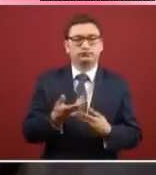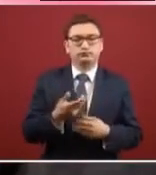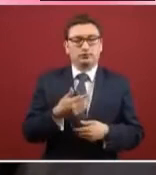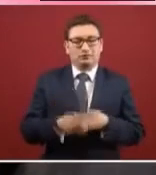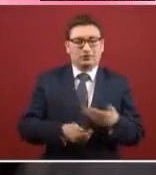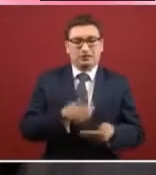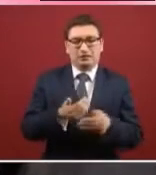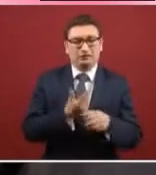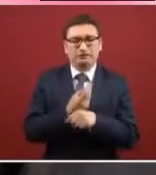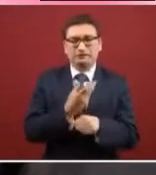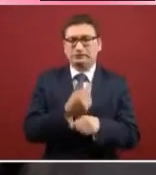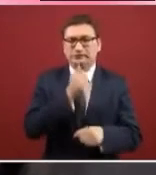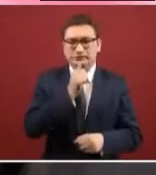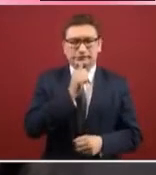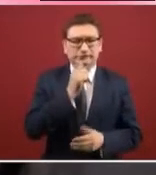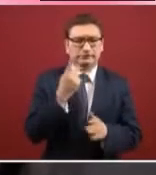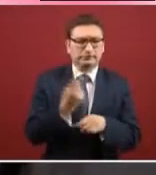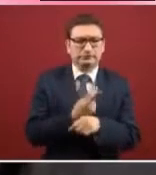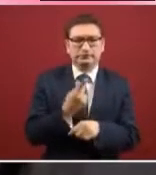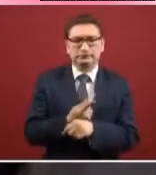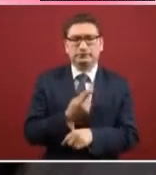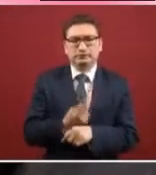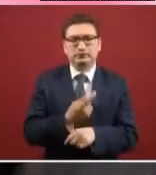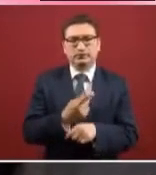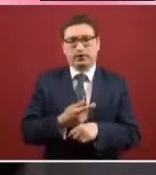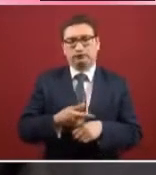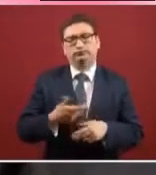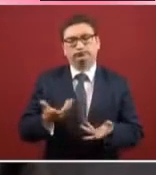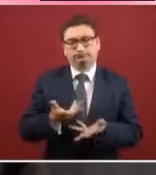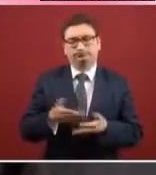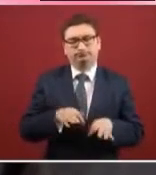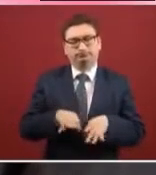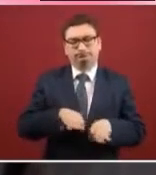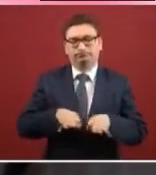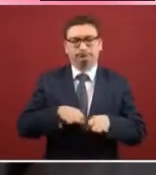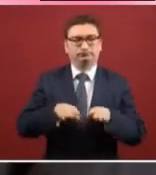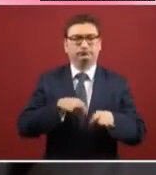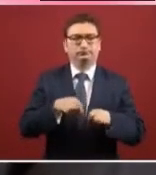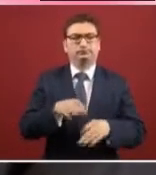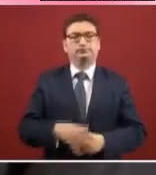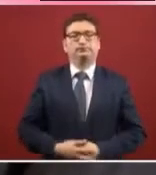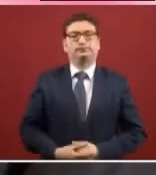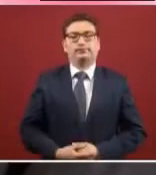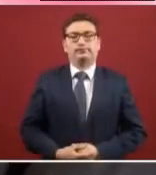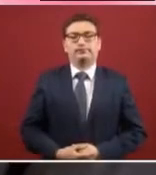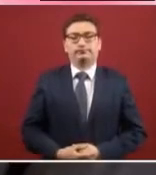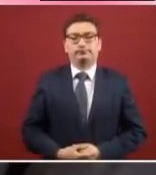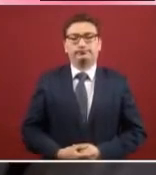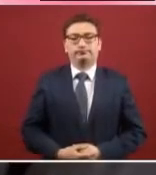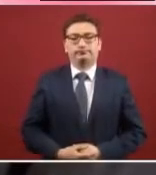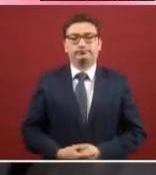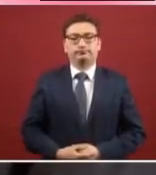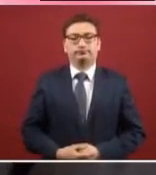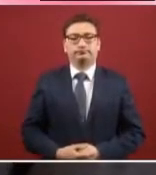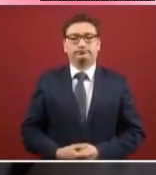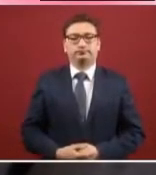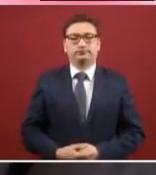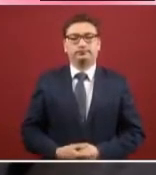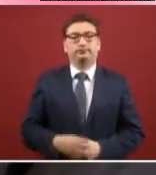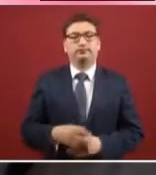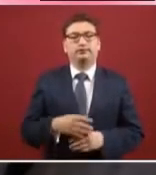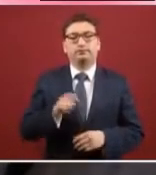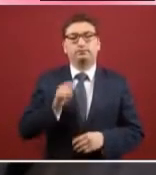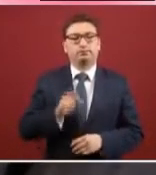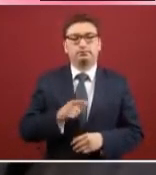proceso, inconclusas, that were left inconclusive y se ha estado trabajando, and they have been working en particular, on in particular informar sobre la